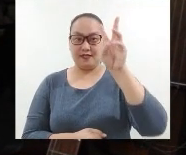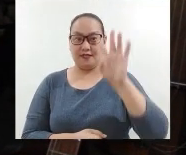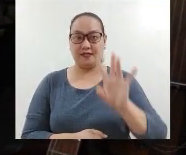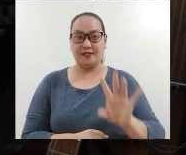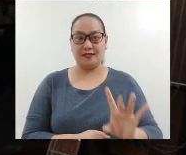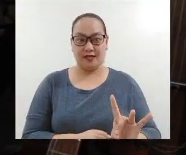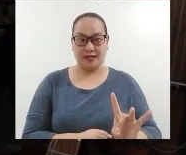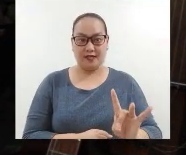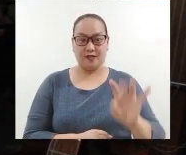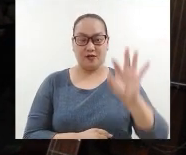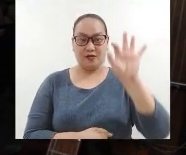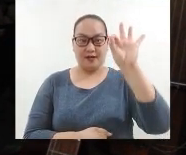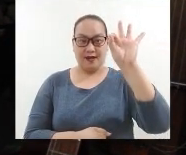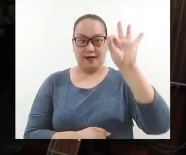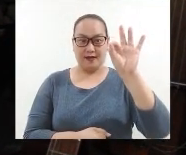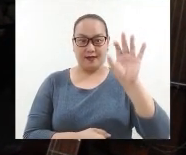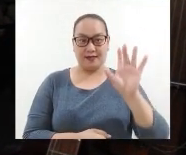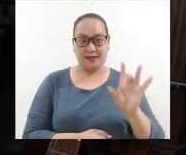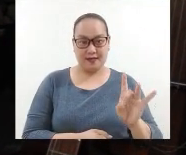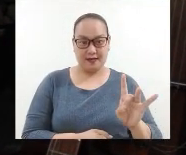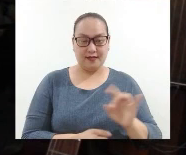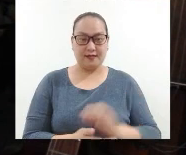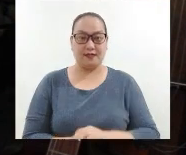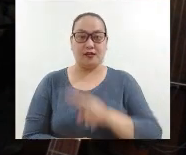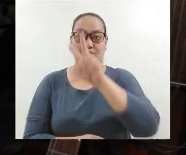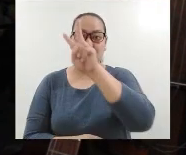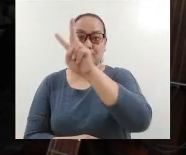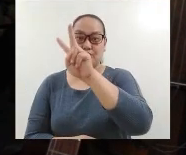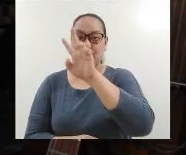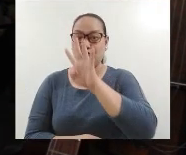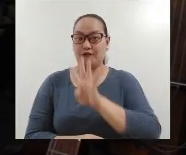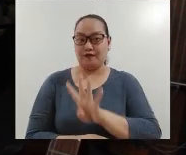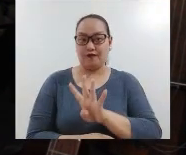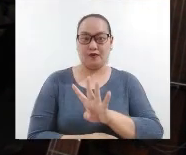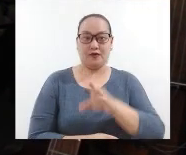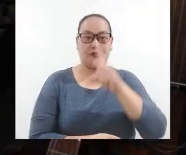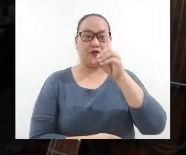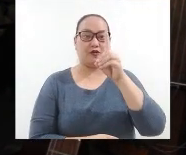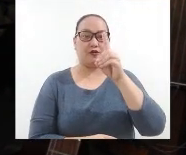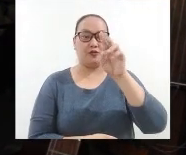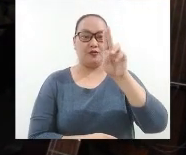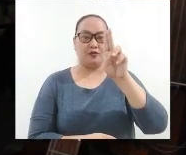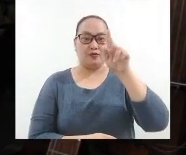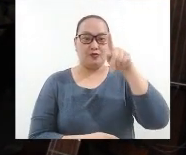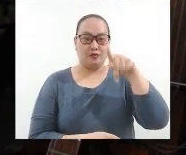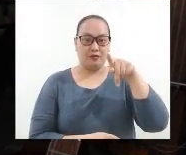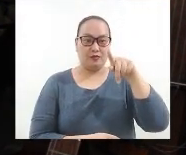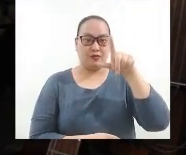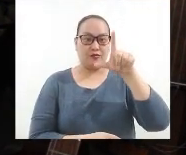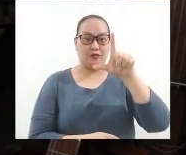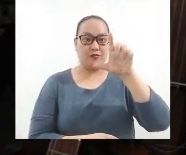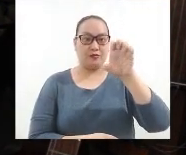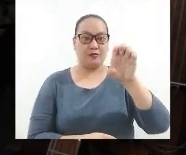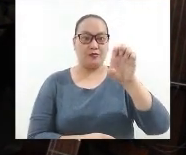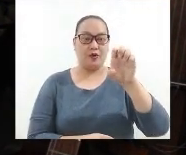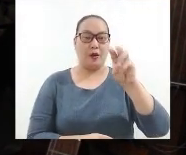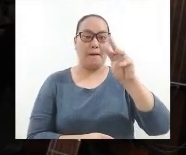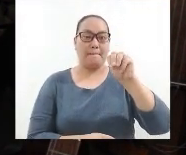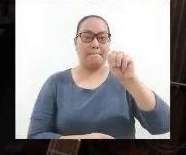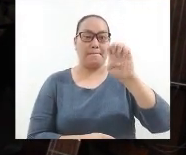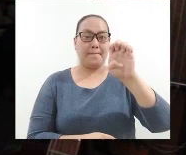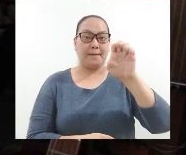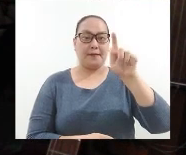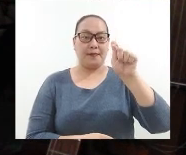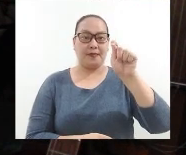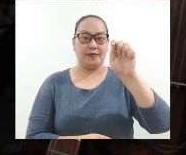9/8. The 2/4 time signature is called duple meter. One example of a